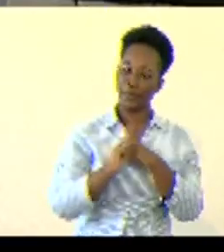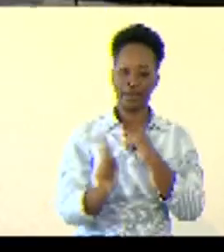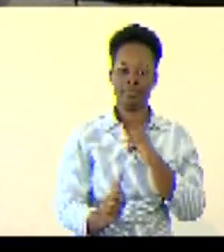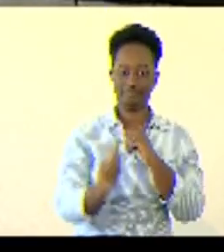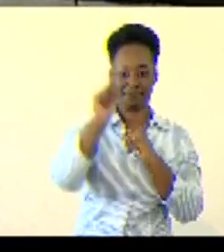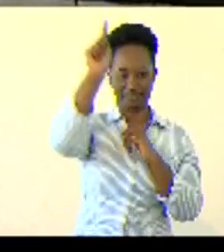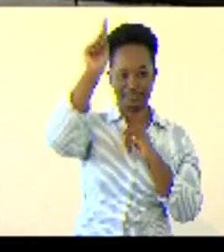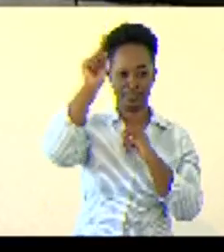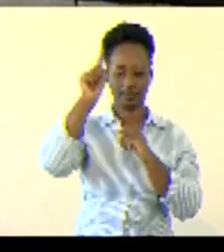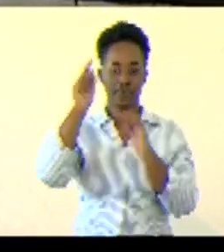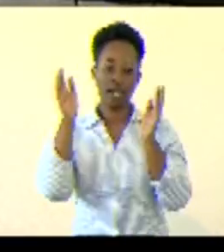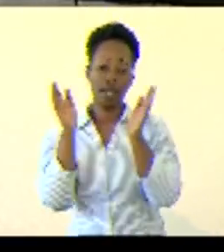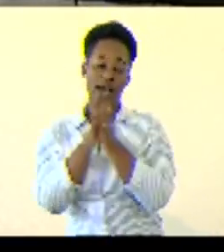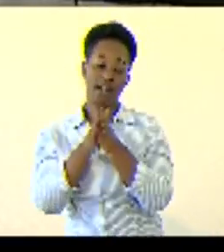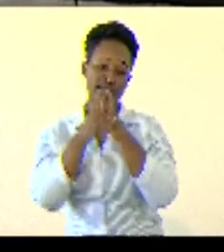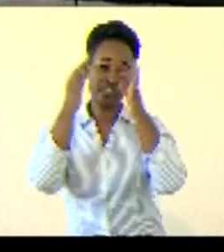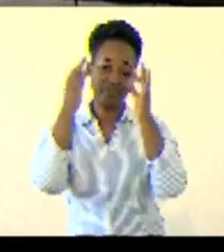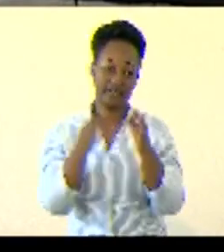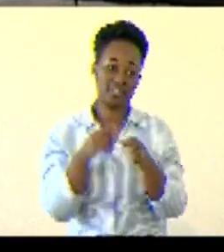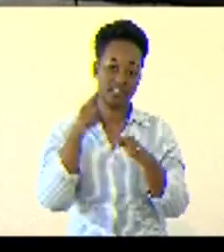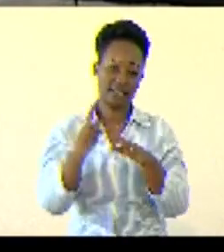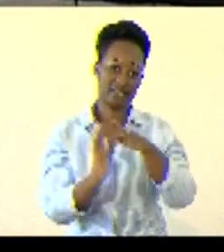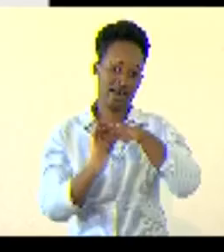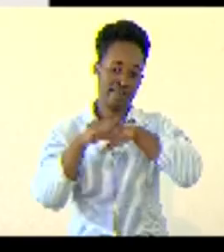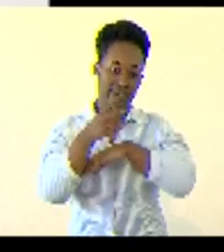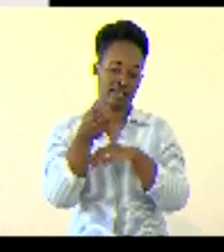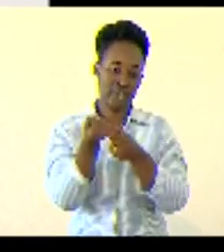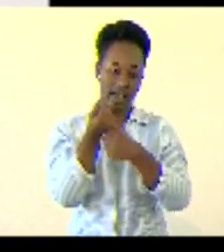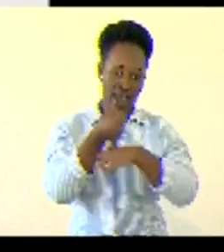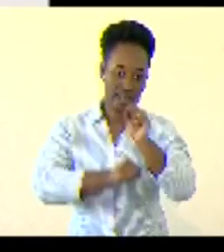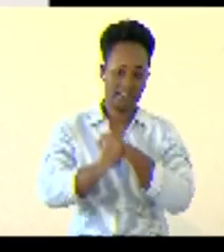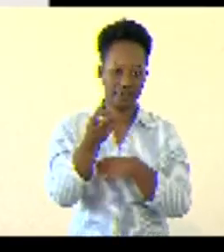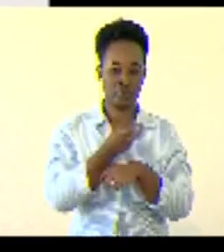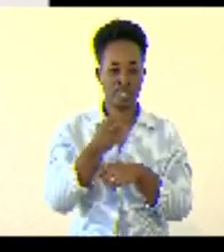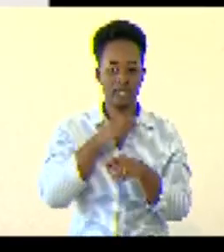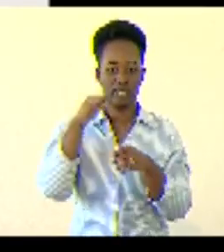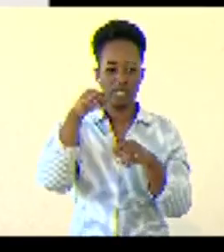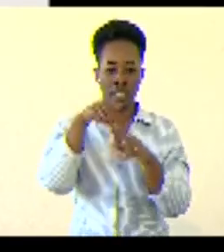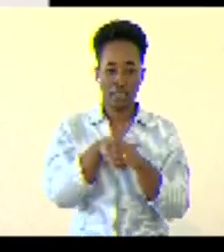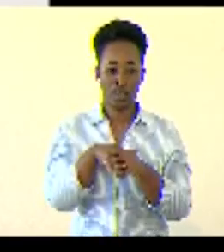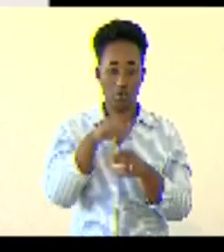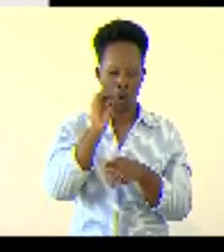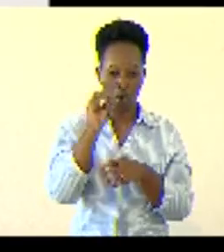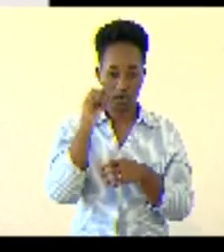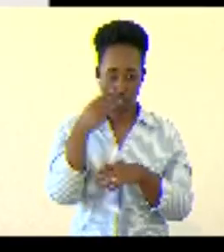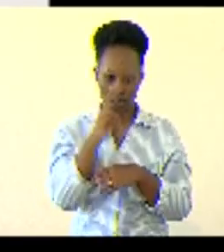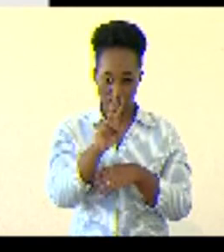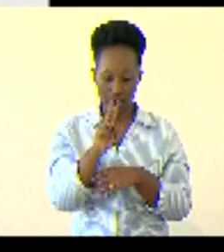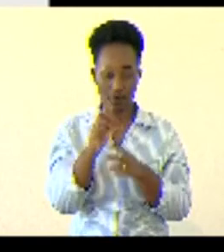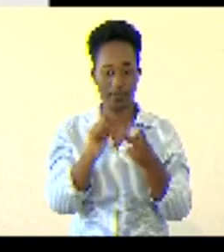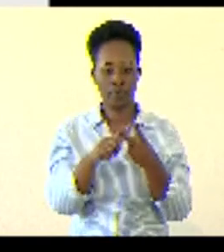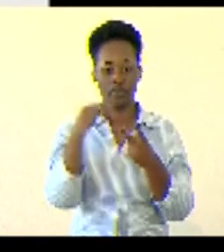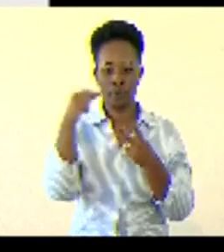lesson. And factors that affect active transport includes concentration of oxygen,